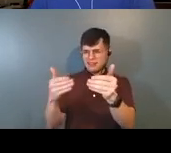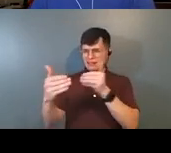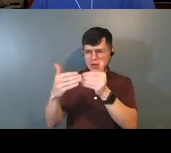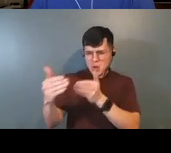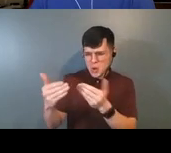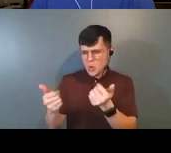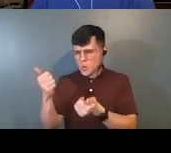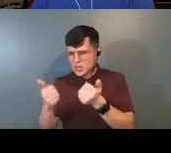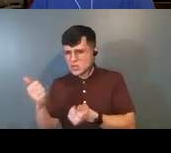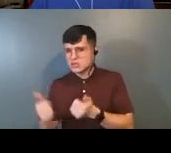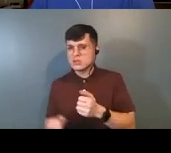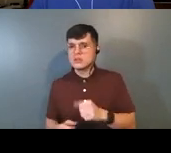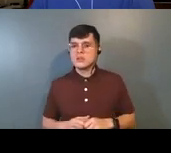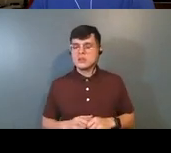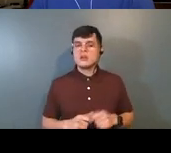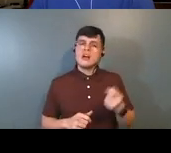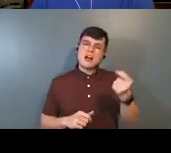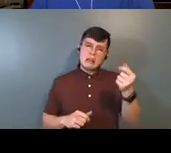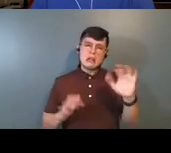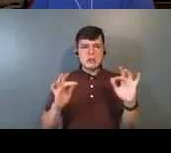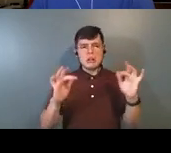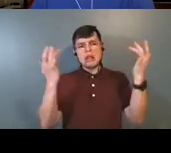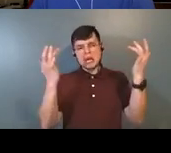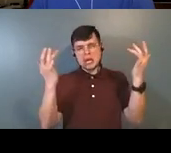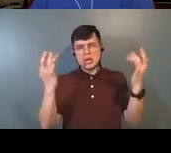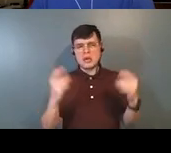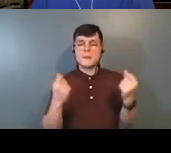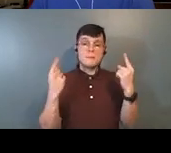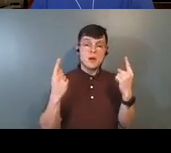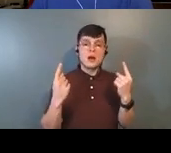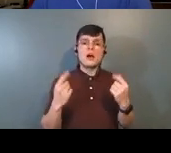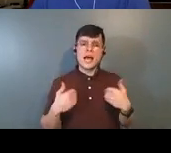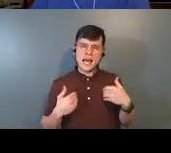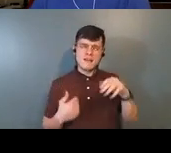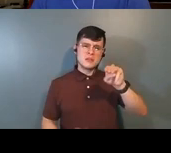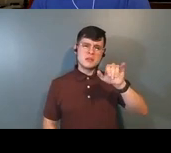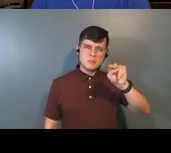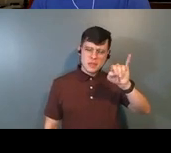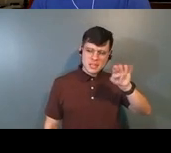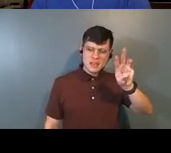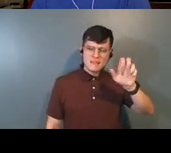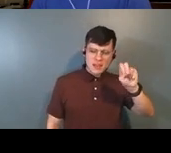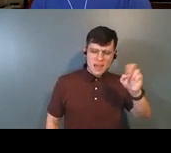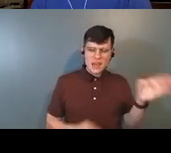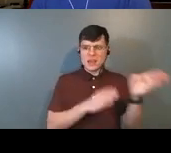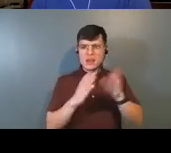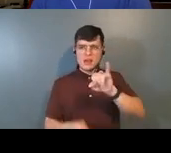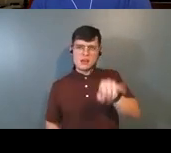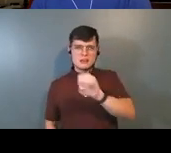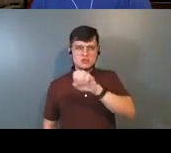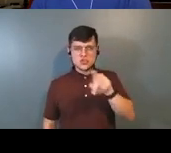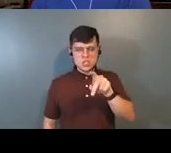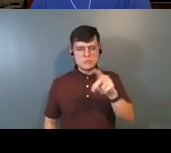You want to, they're a little light. But anyway, then we got minivans, I think, and Jeep kind of things. And then,